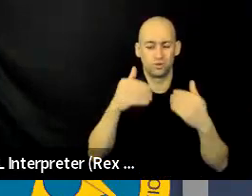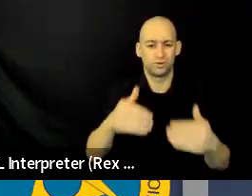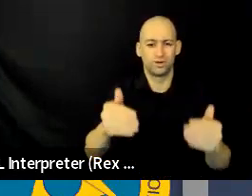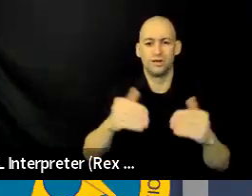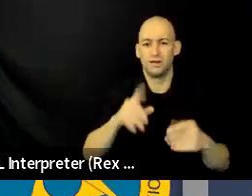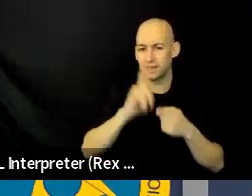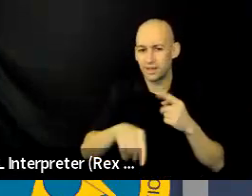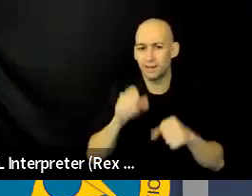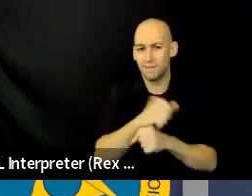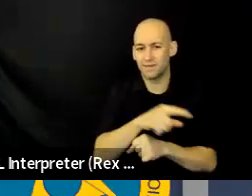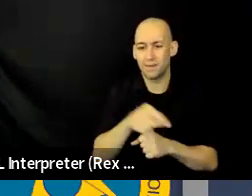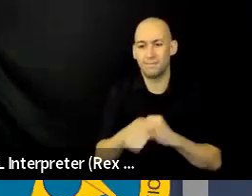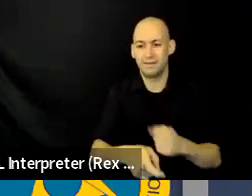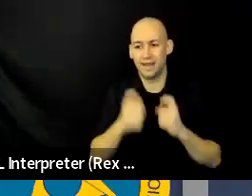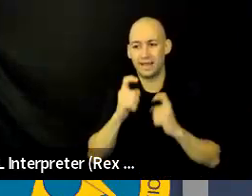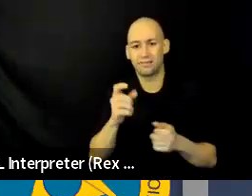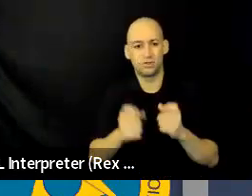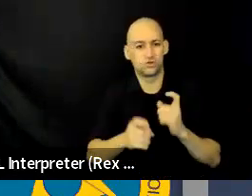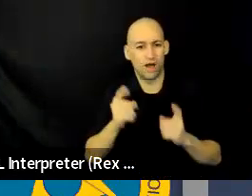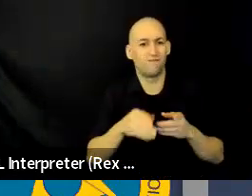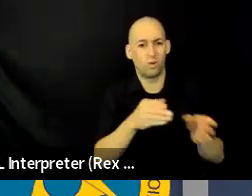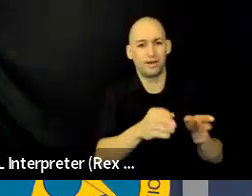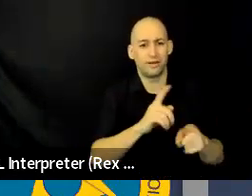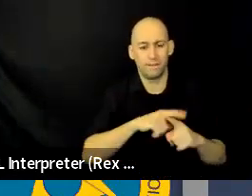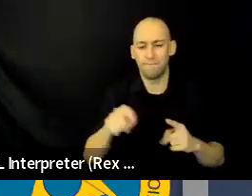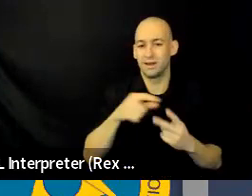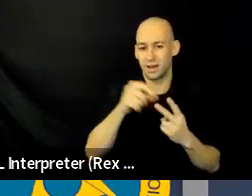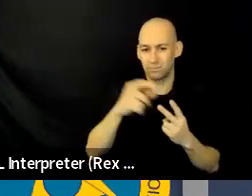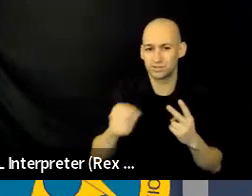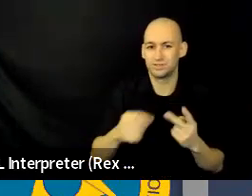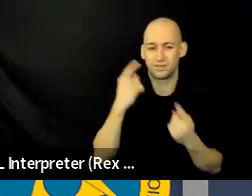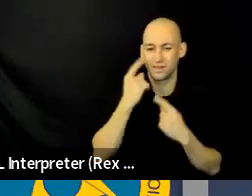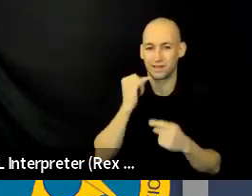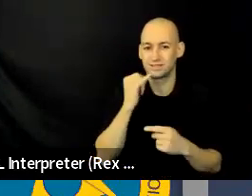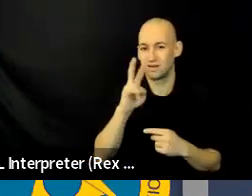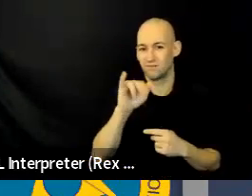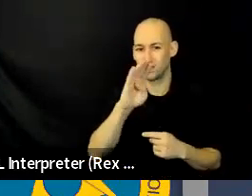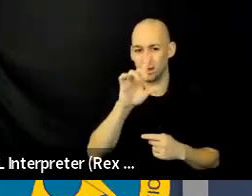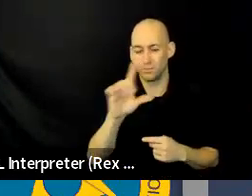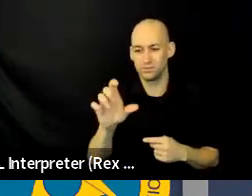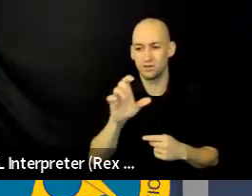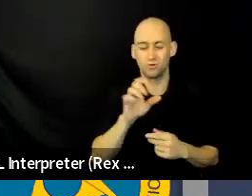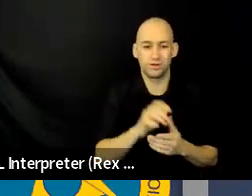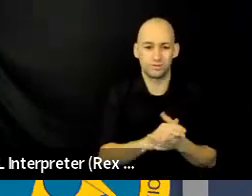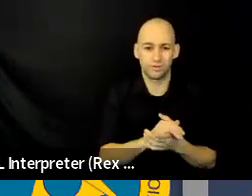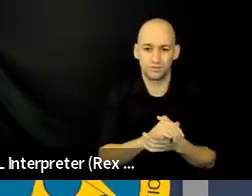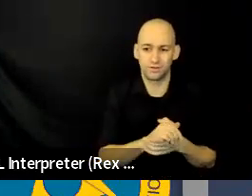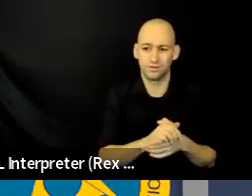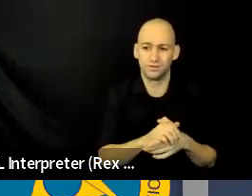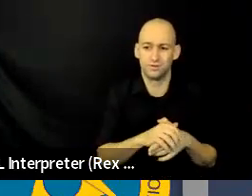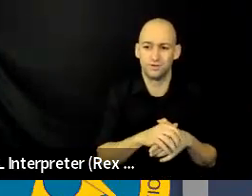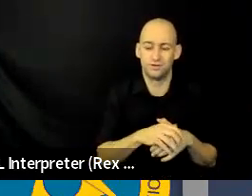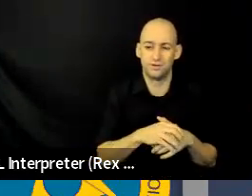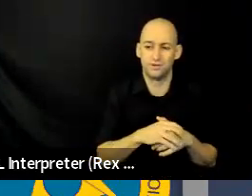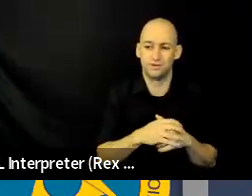make them take the driveway, but we've suggested options that we think are quite viable, and we're open to additional options that they have. Thank